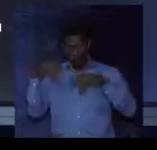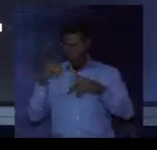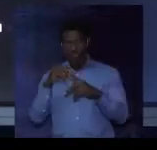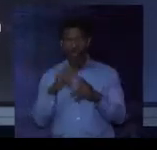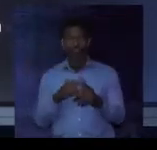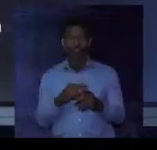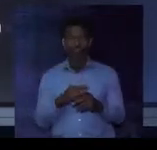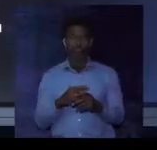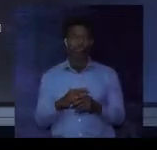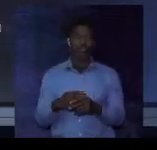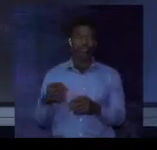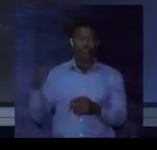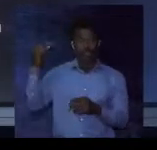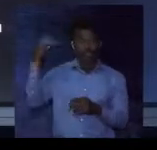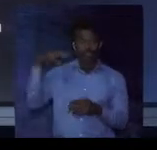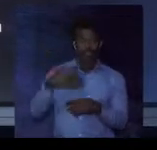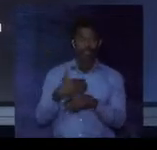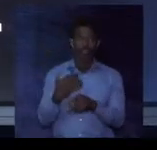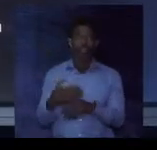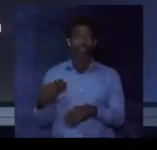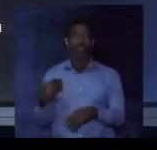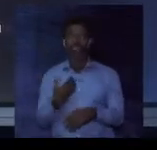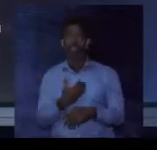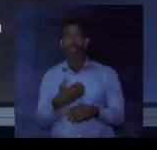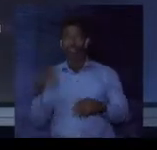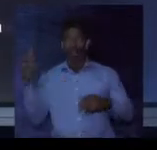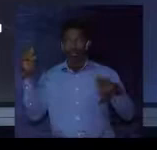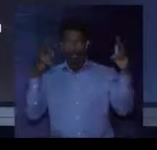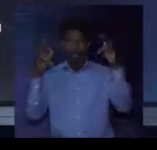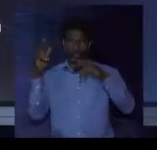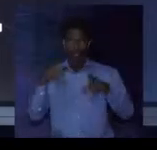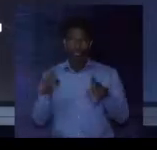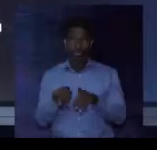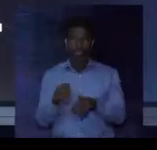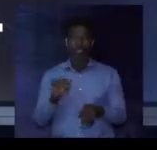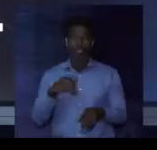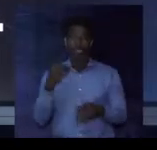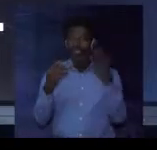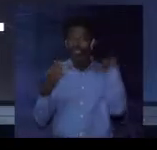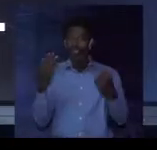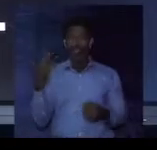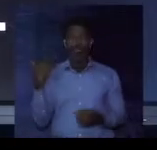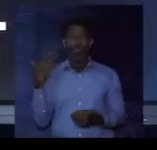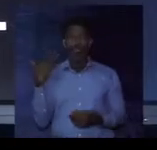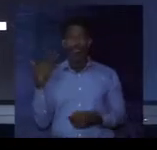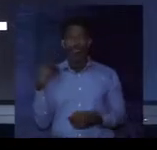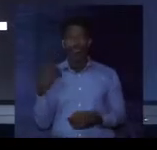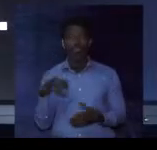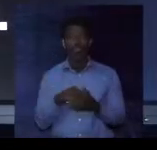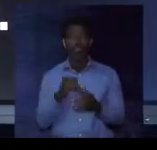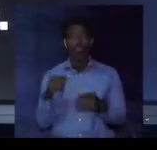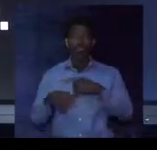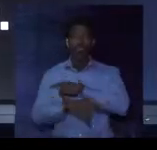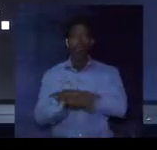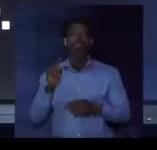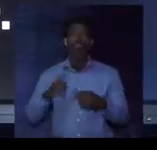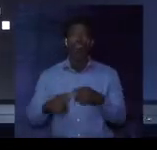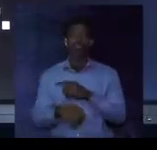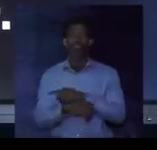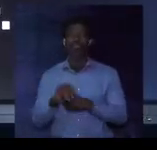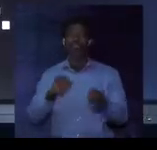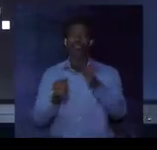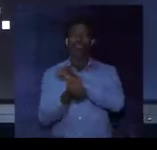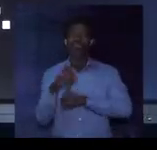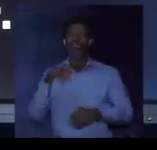like rain or sunshine make our weather. Like I said before, it is day-to-day changes.